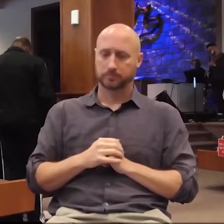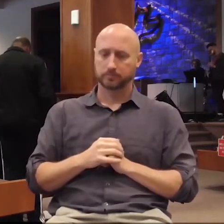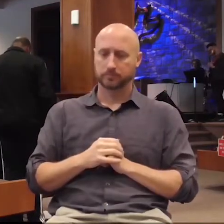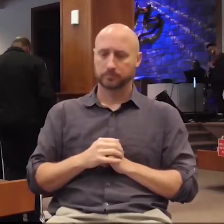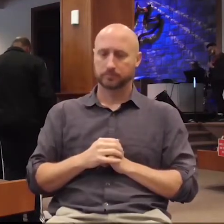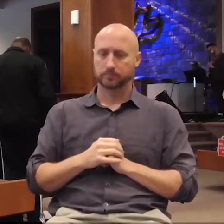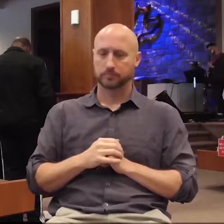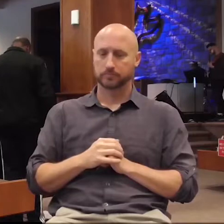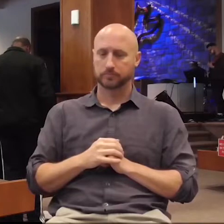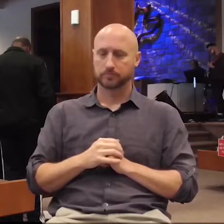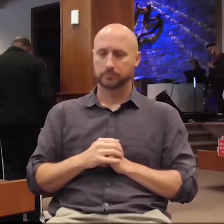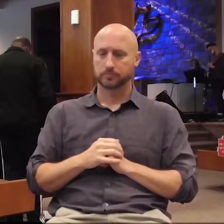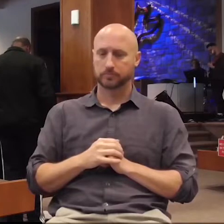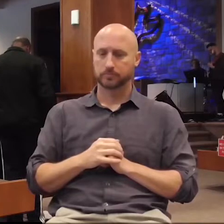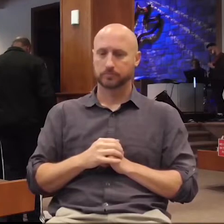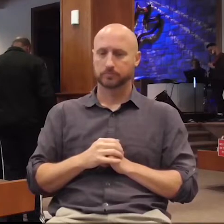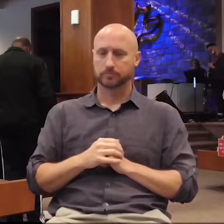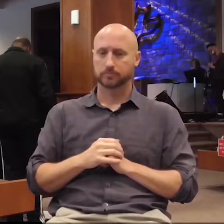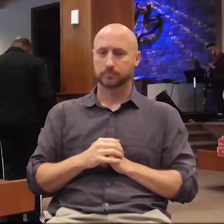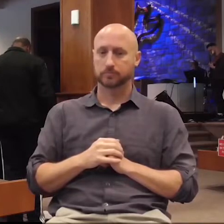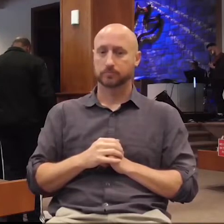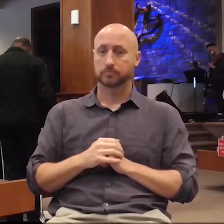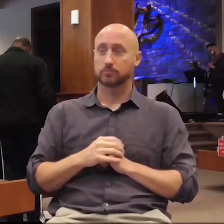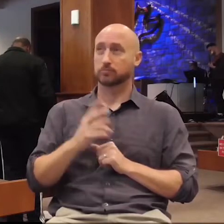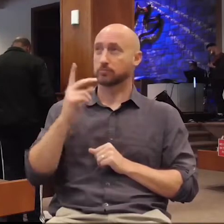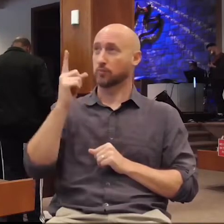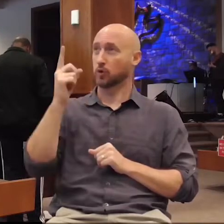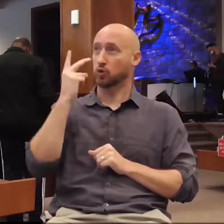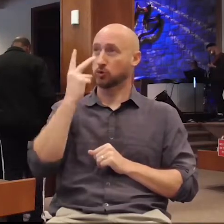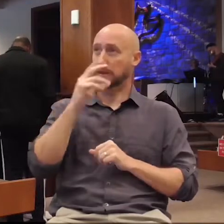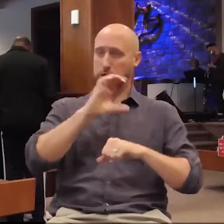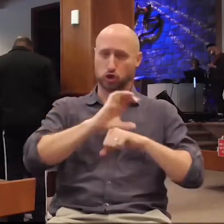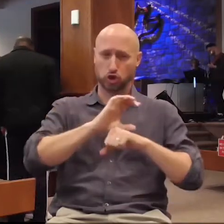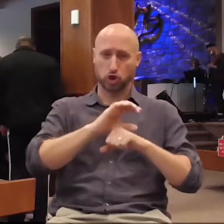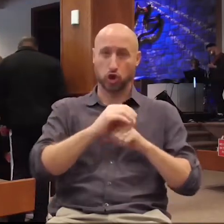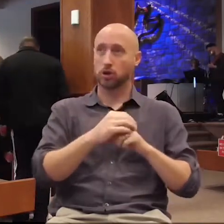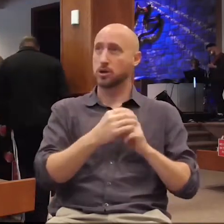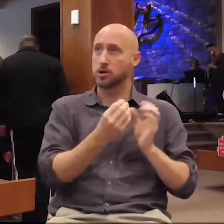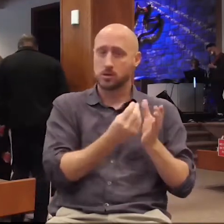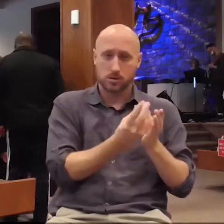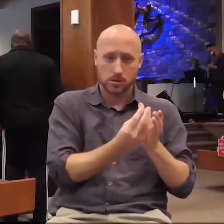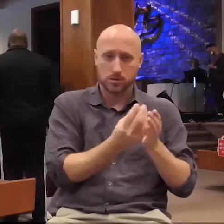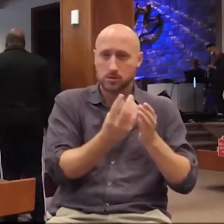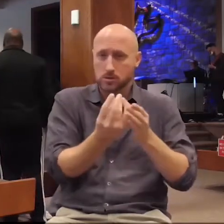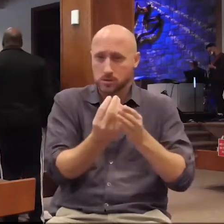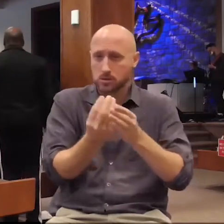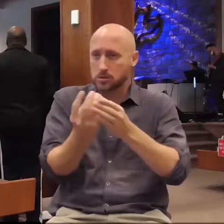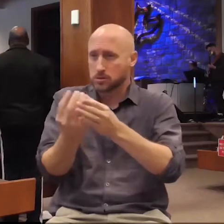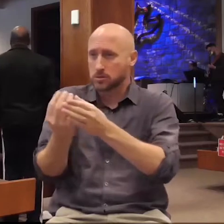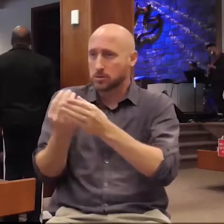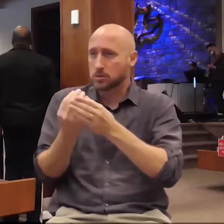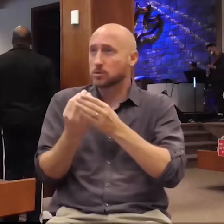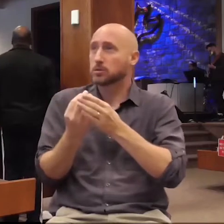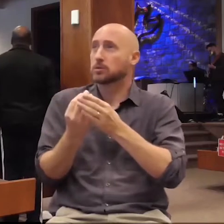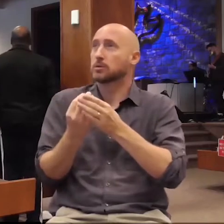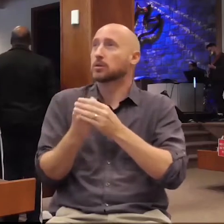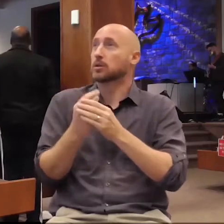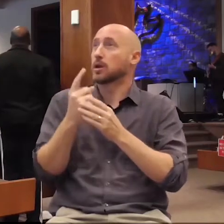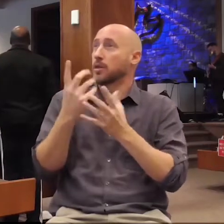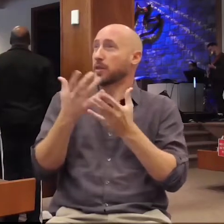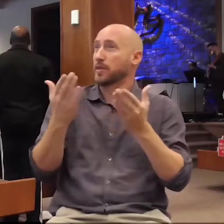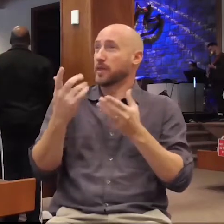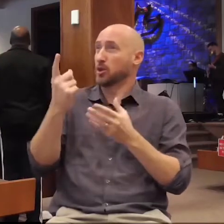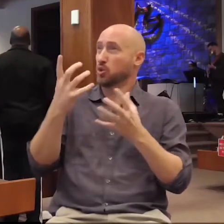And as you walk in the middle of the lampstands, the things you're longing for is a loving relationship.